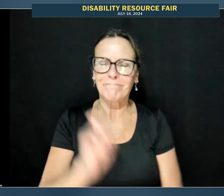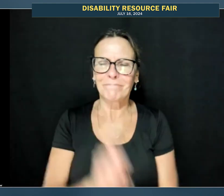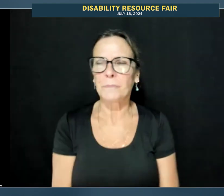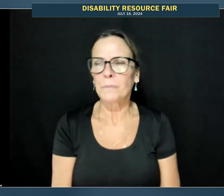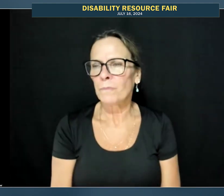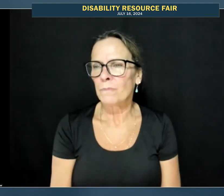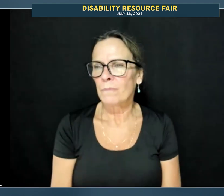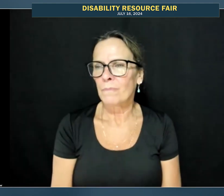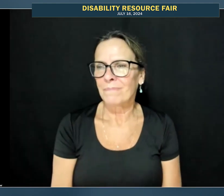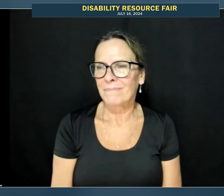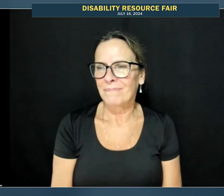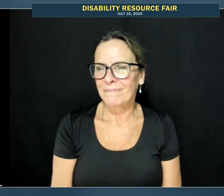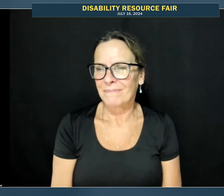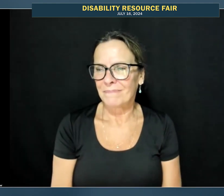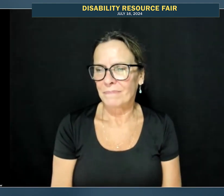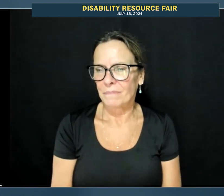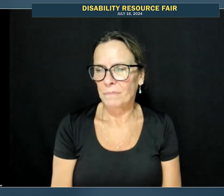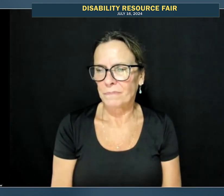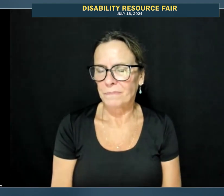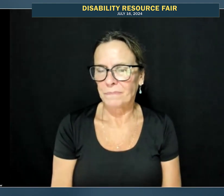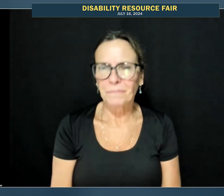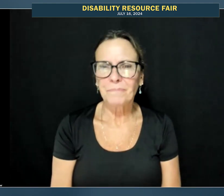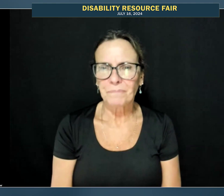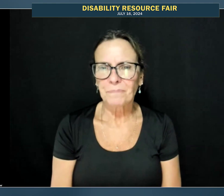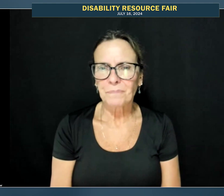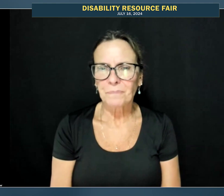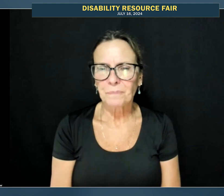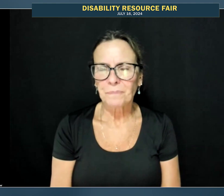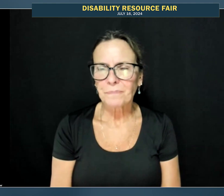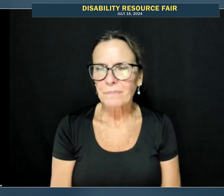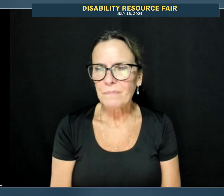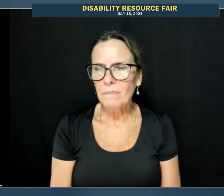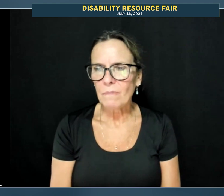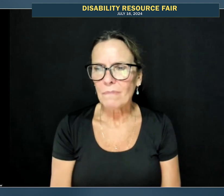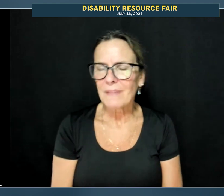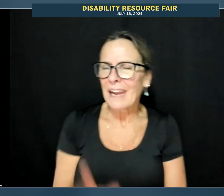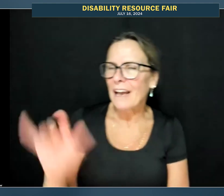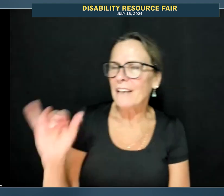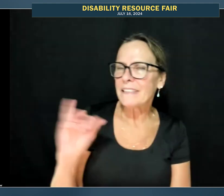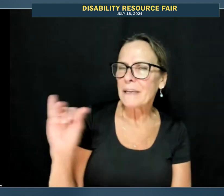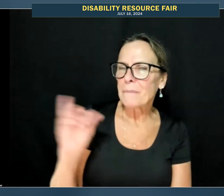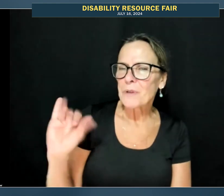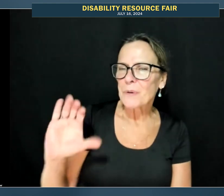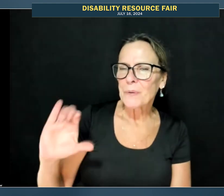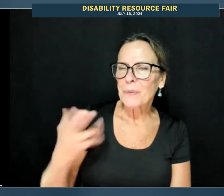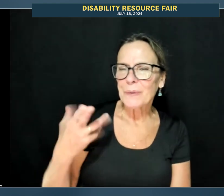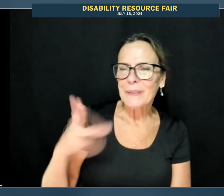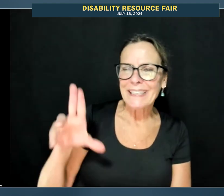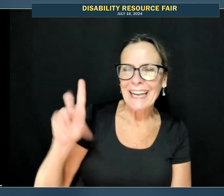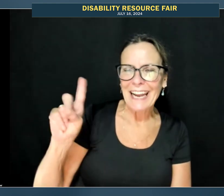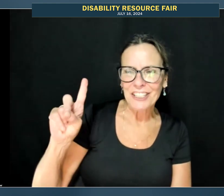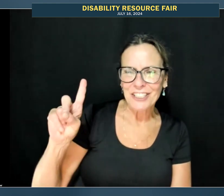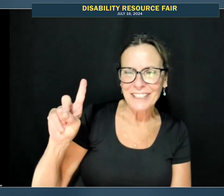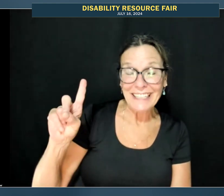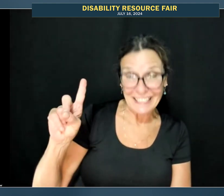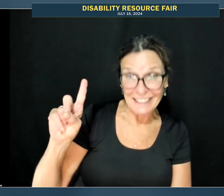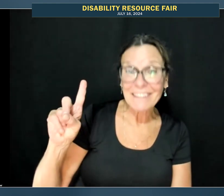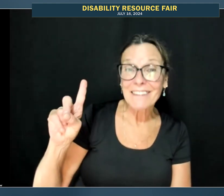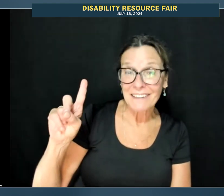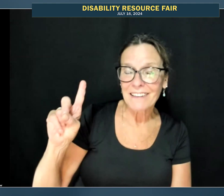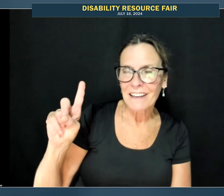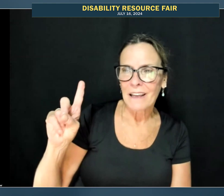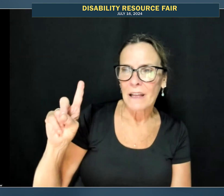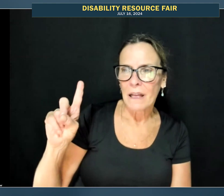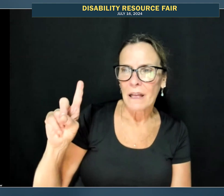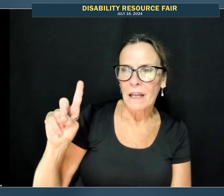No. And I'll just jump in for Fallout Adventures, say similar to CHD. You know, we really